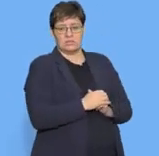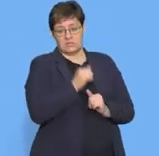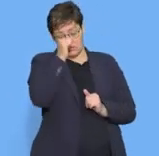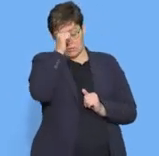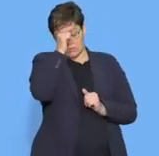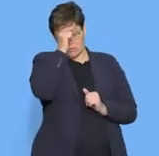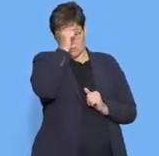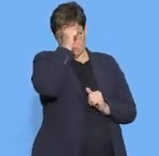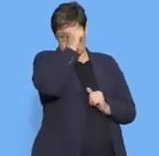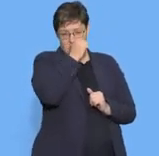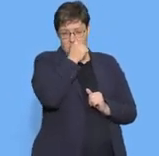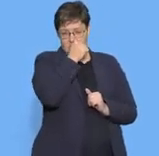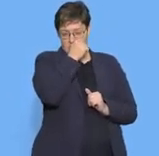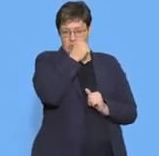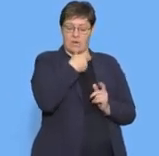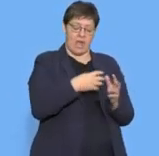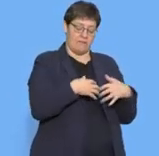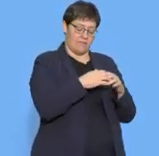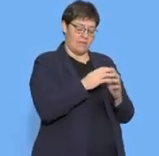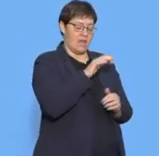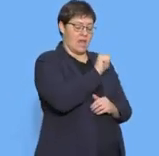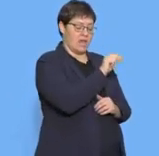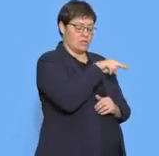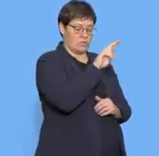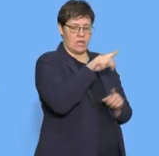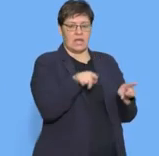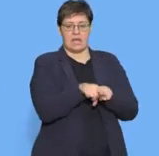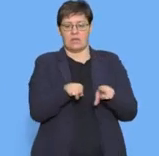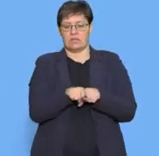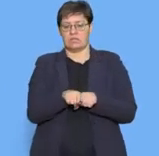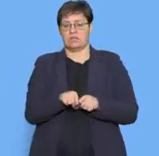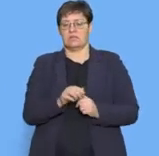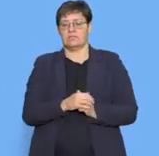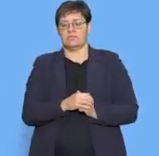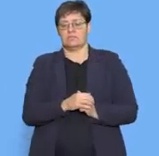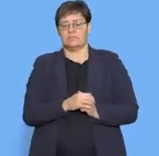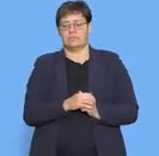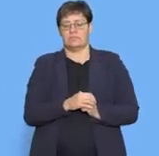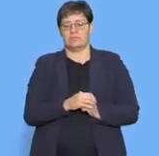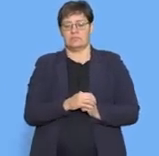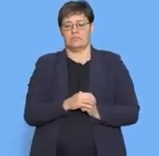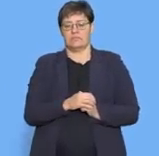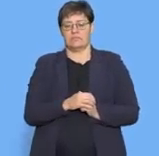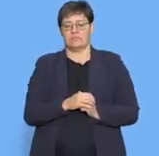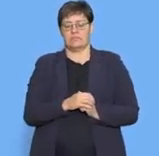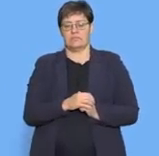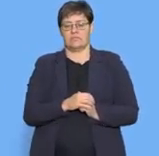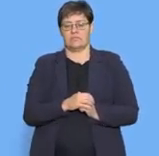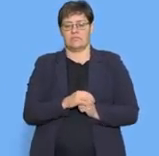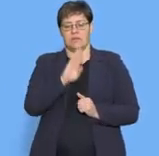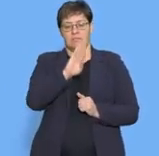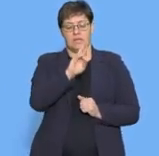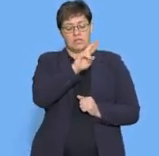order, putting that in front. And we end up with A squared is equal to, let's write that